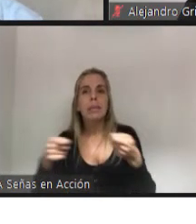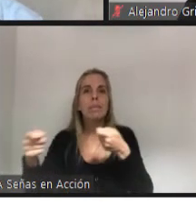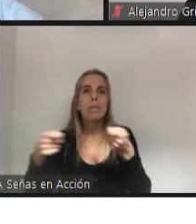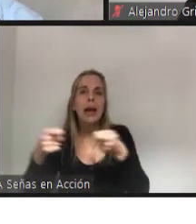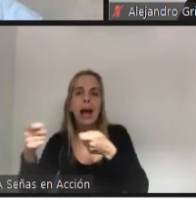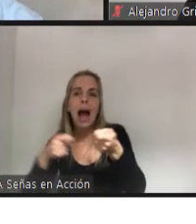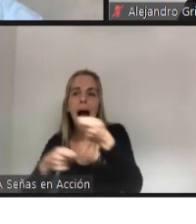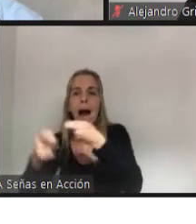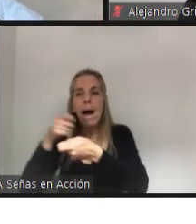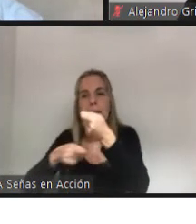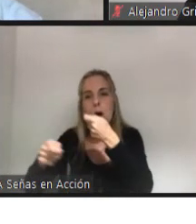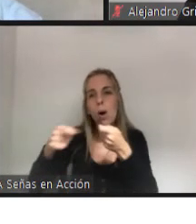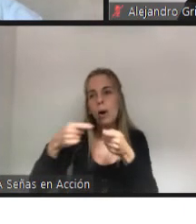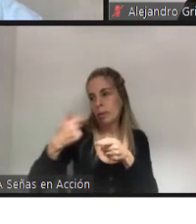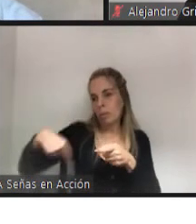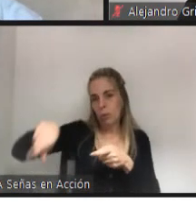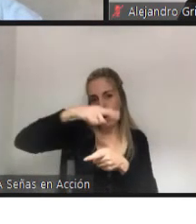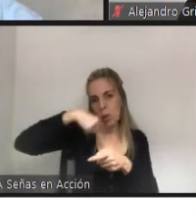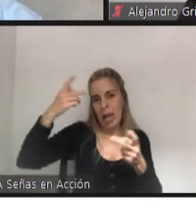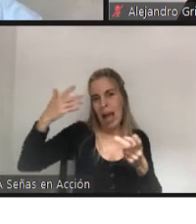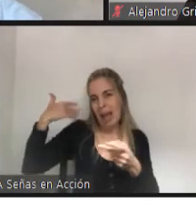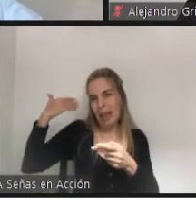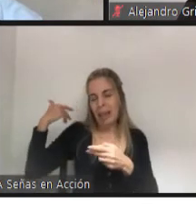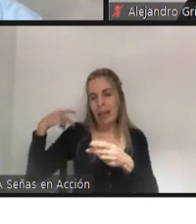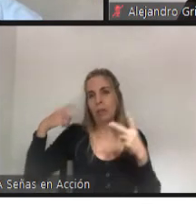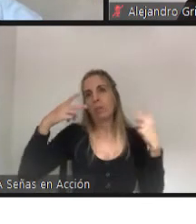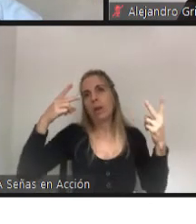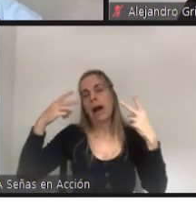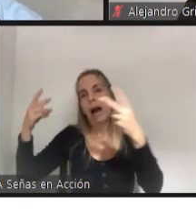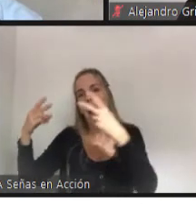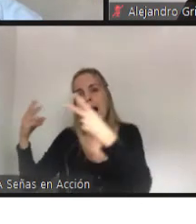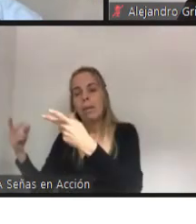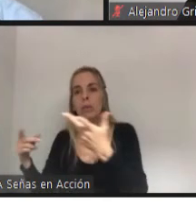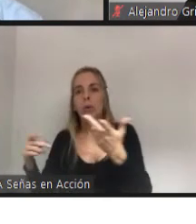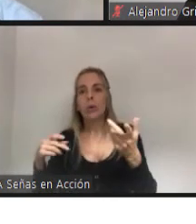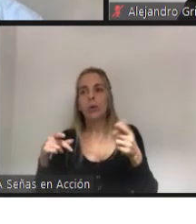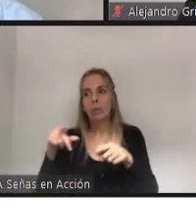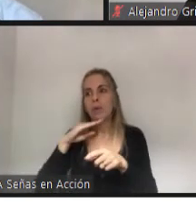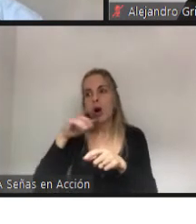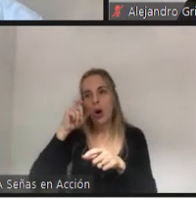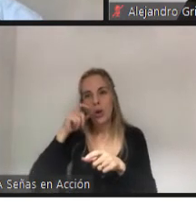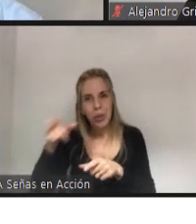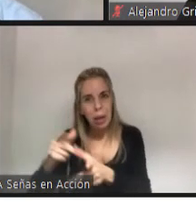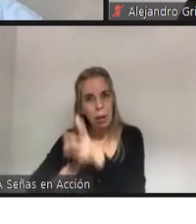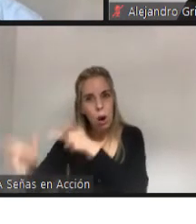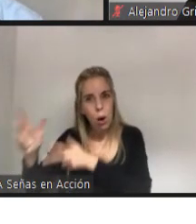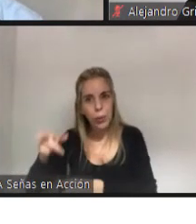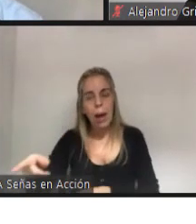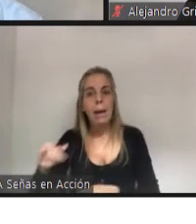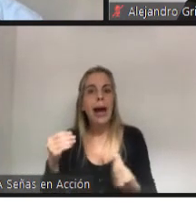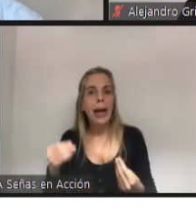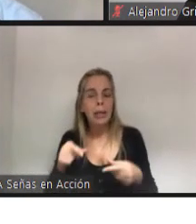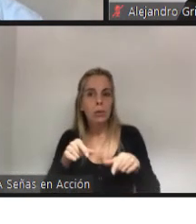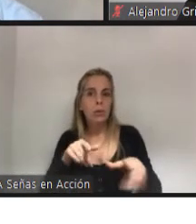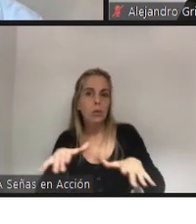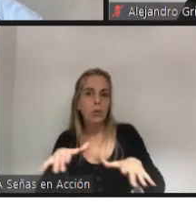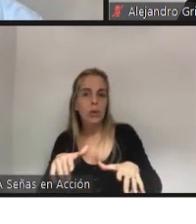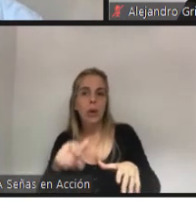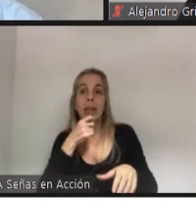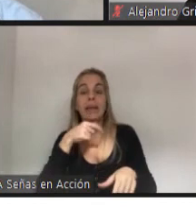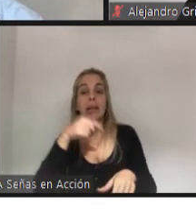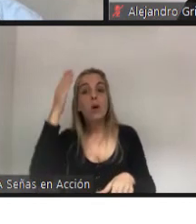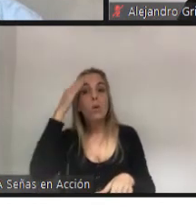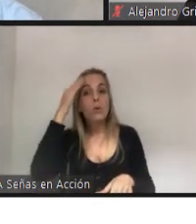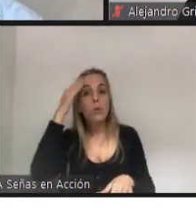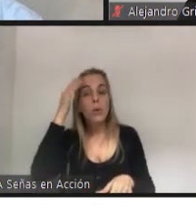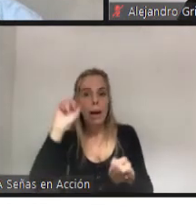the market and our trips. Hosami was talking about that, where culture, in